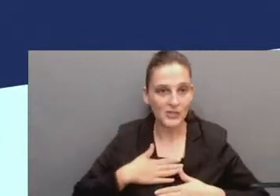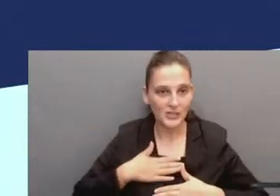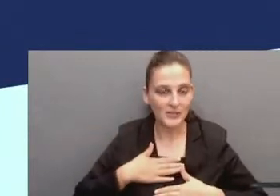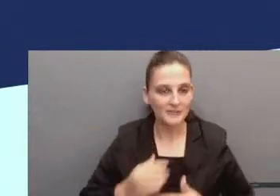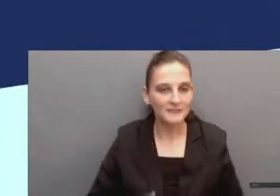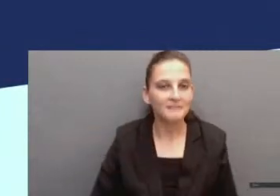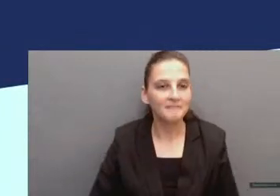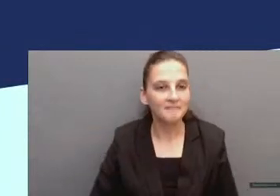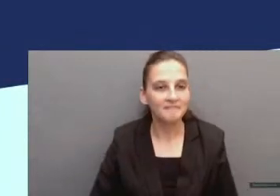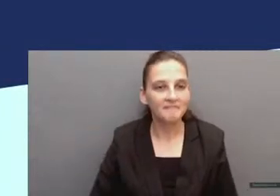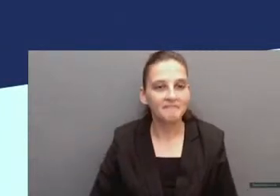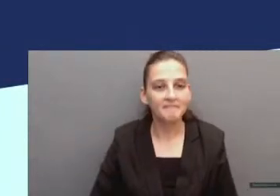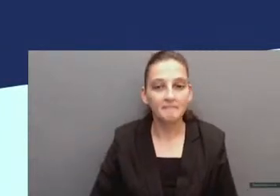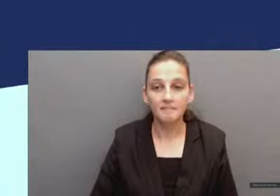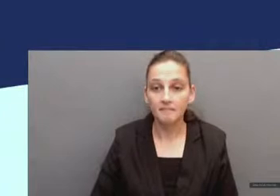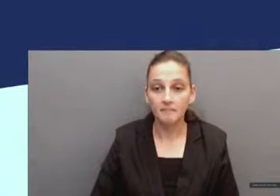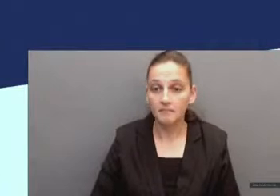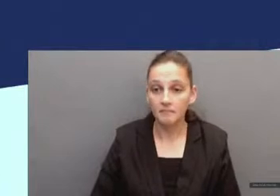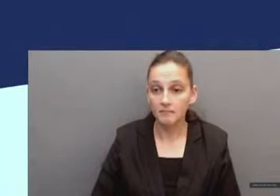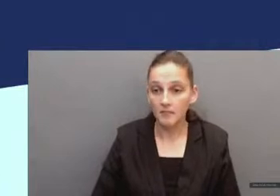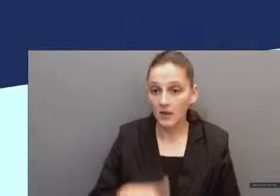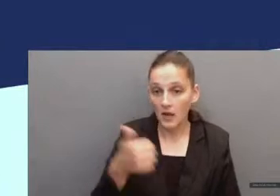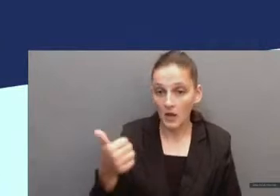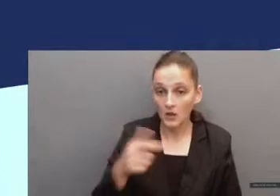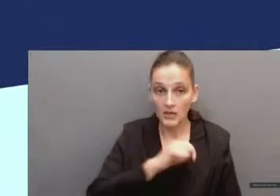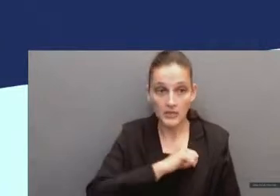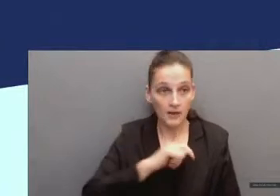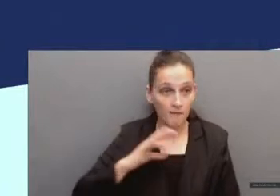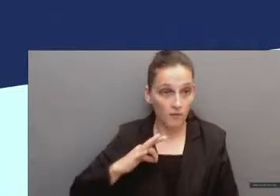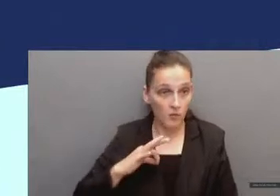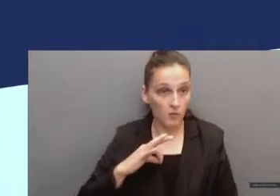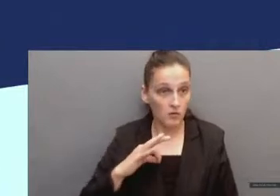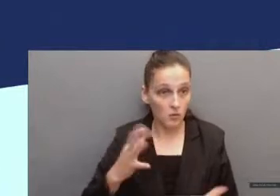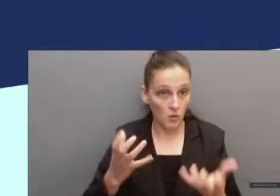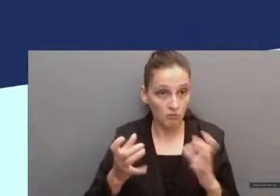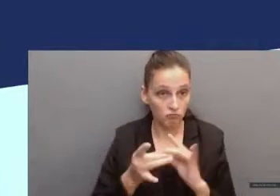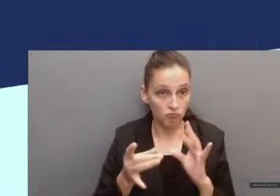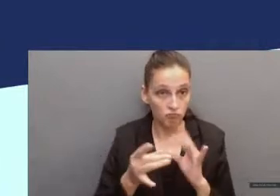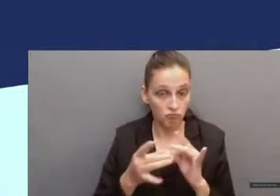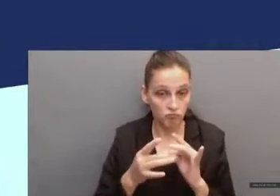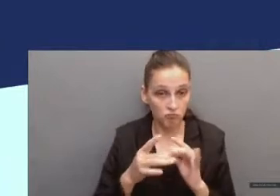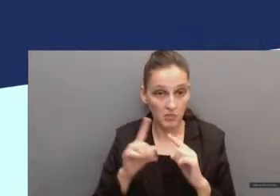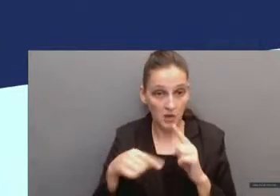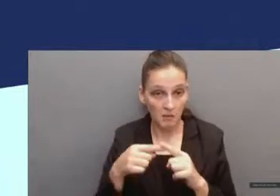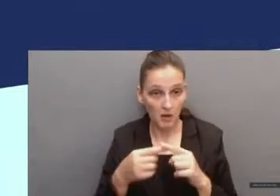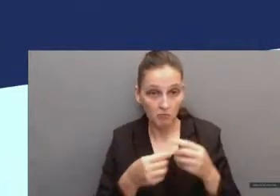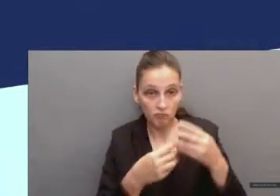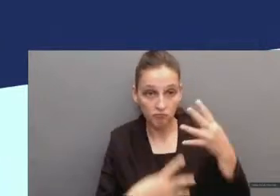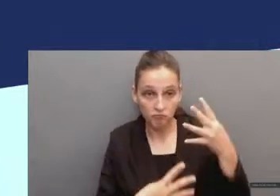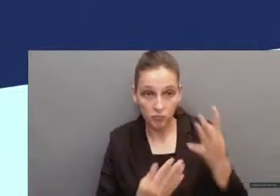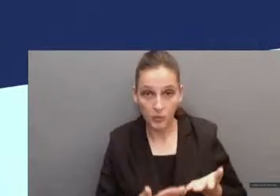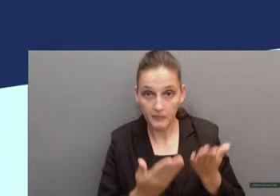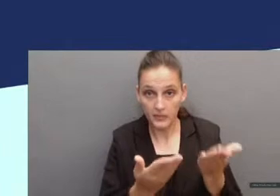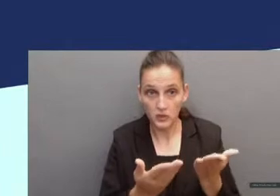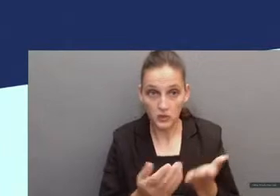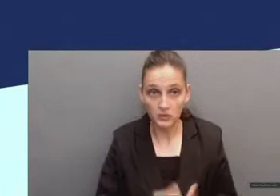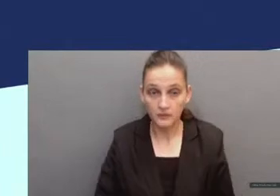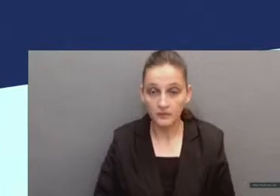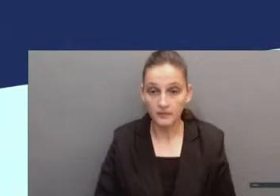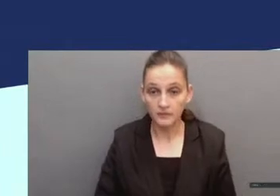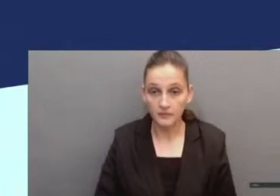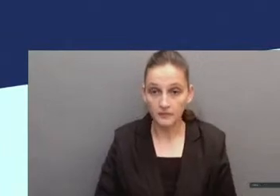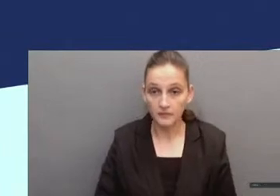team. Would any of the other task force members care to offer comment regarding the slate of interim recommendations